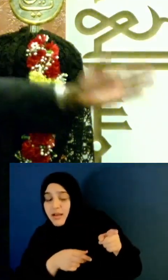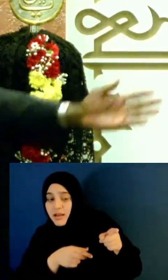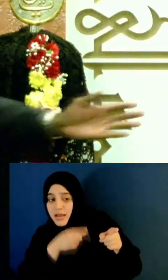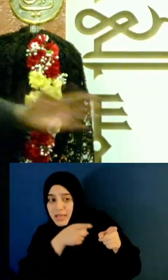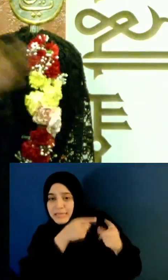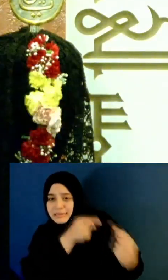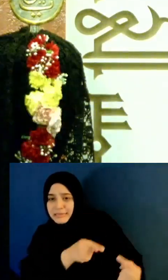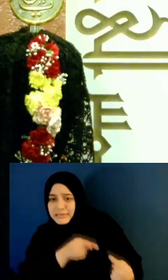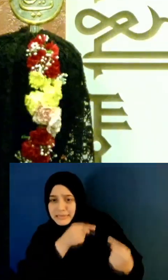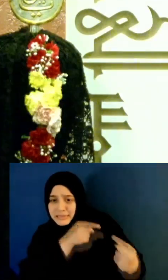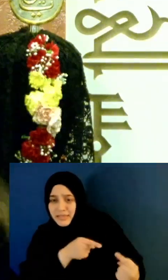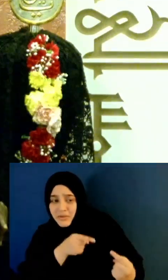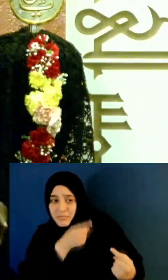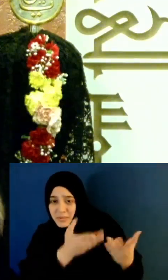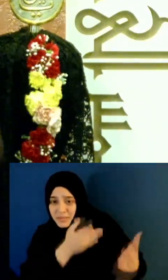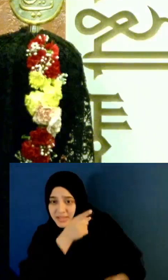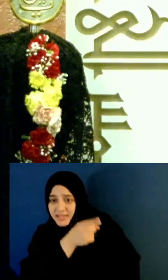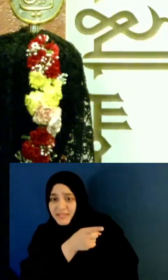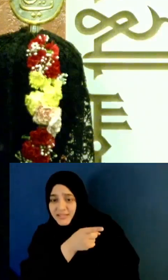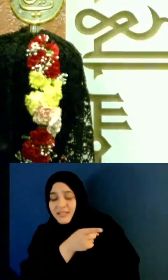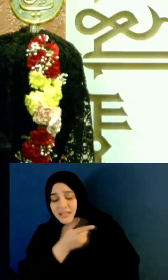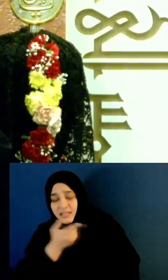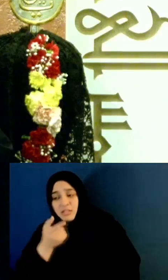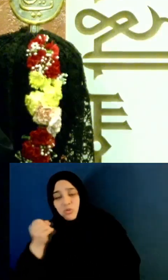no, all.